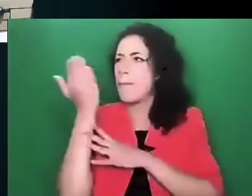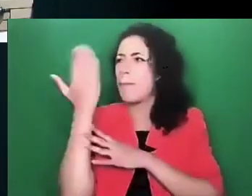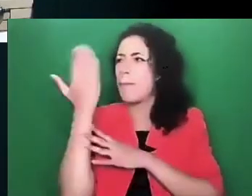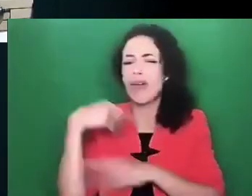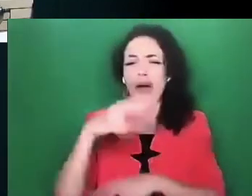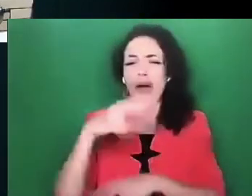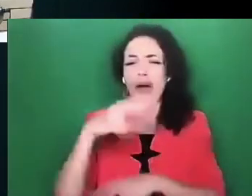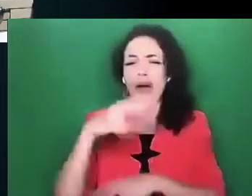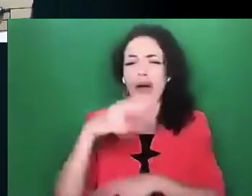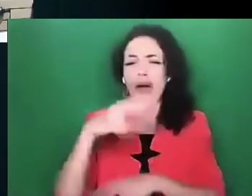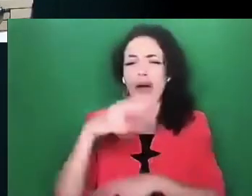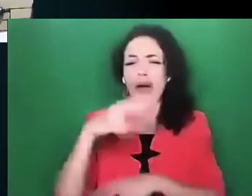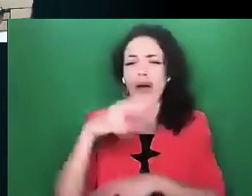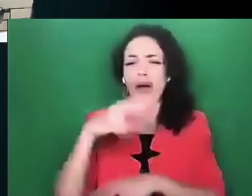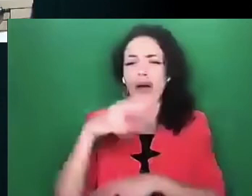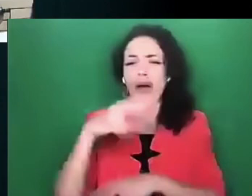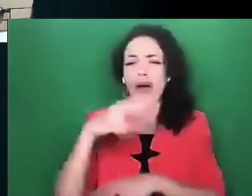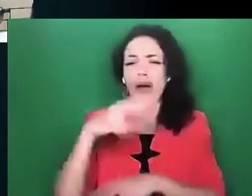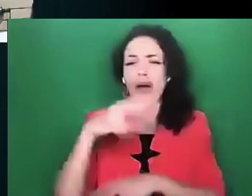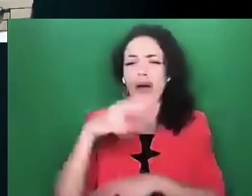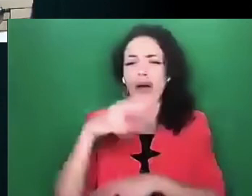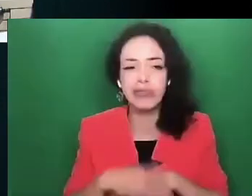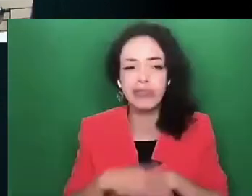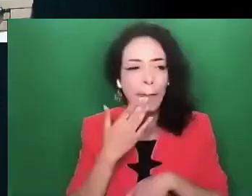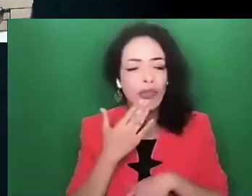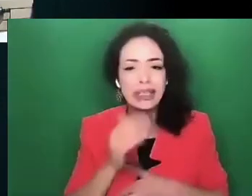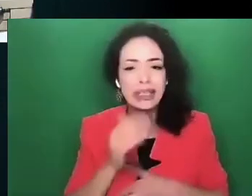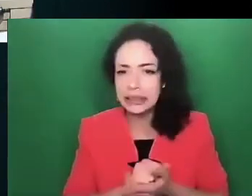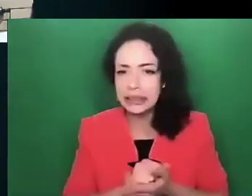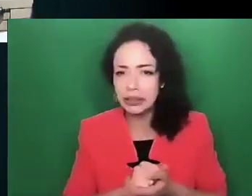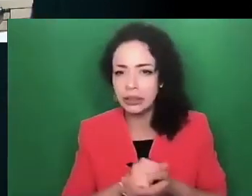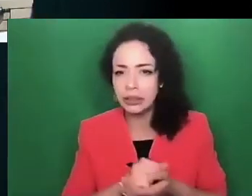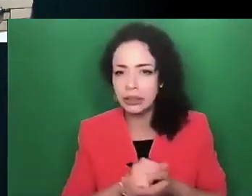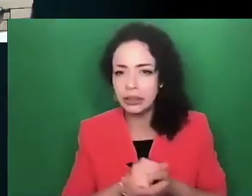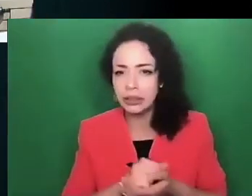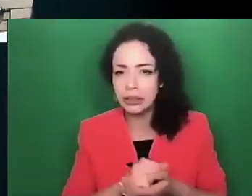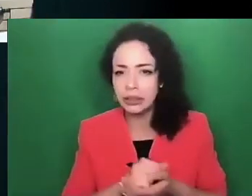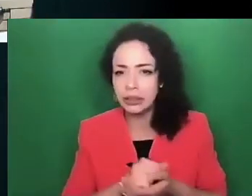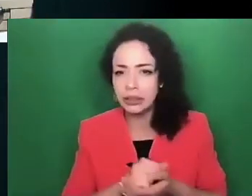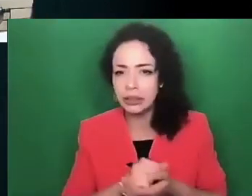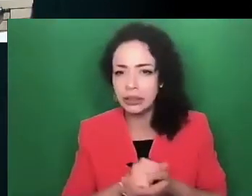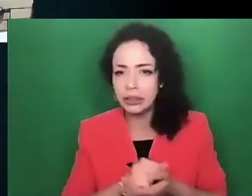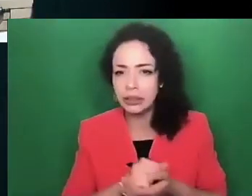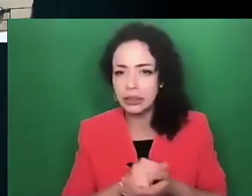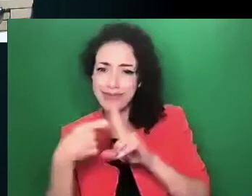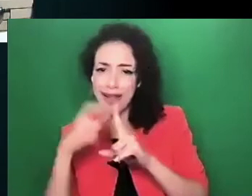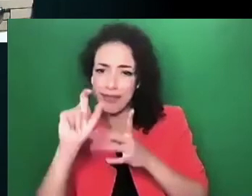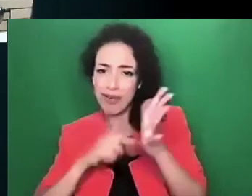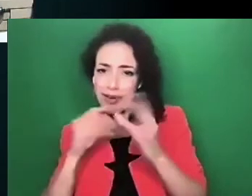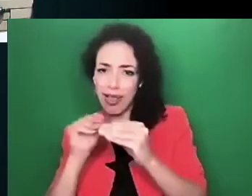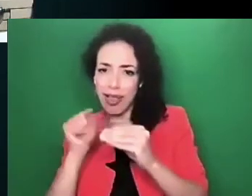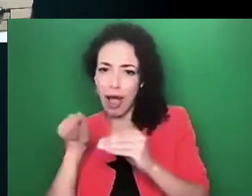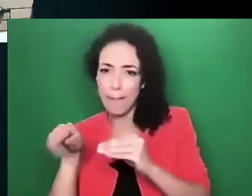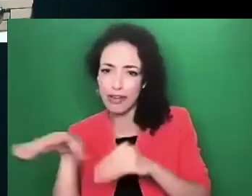wonder, listening to you talk about the Kit Kat Club, were they actually more radical than us? Were they actually